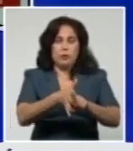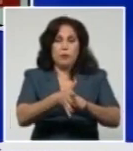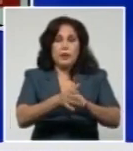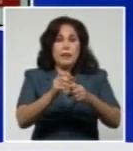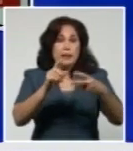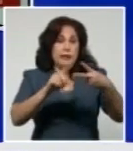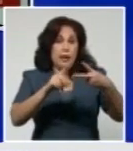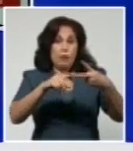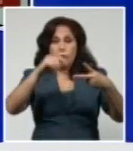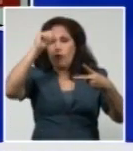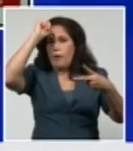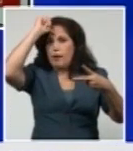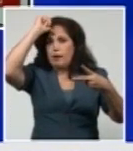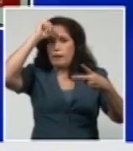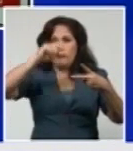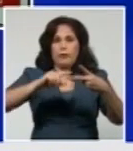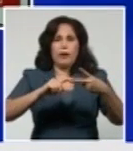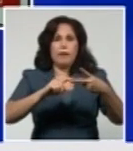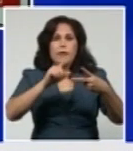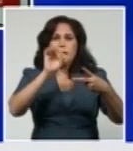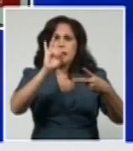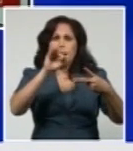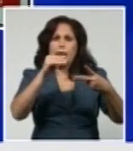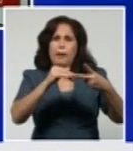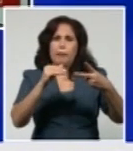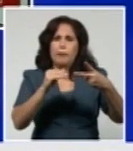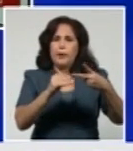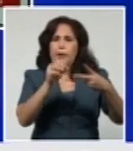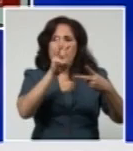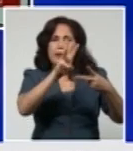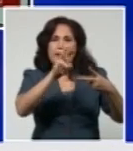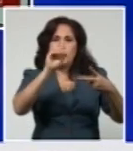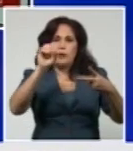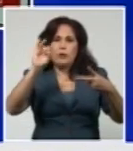111,266 deaths. Brazil follows with over